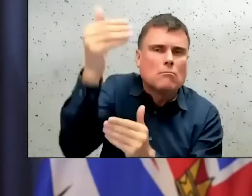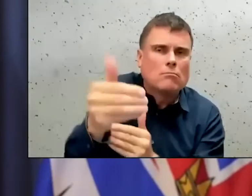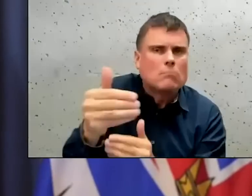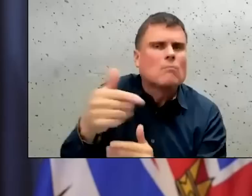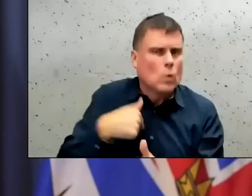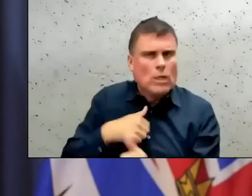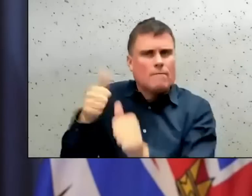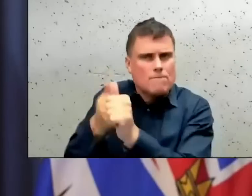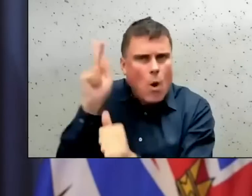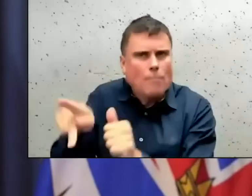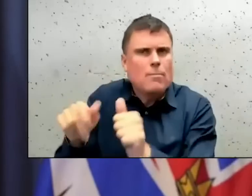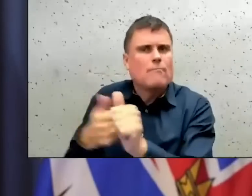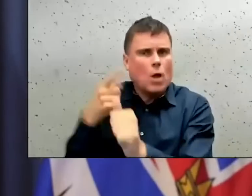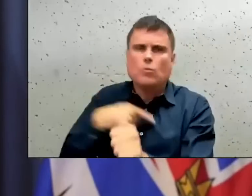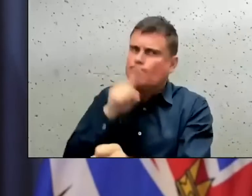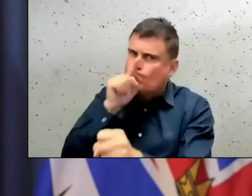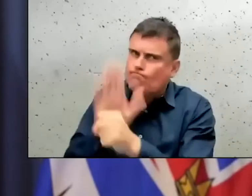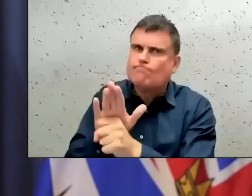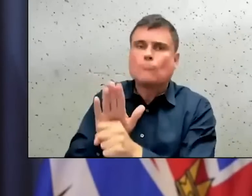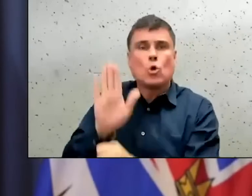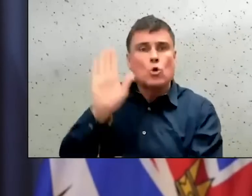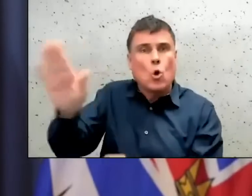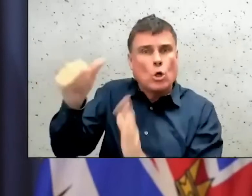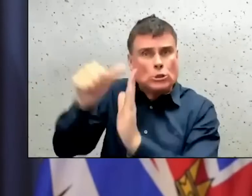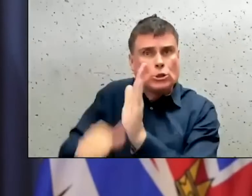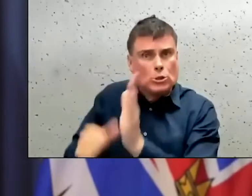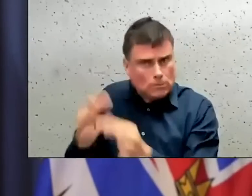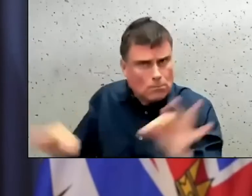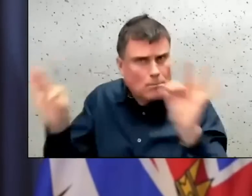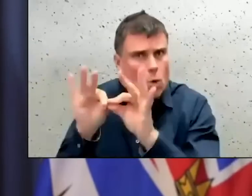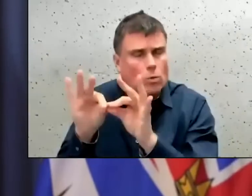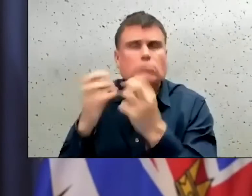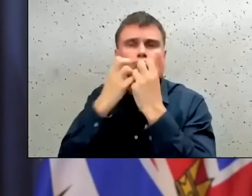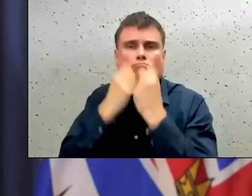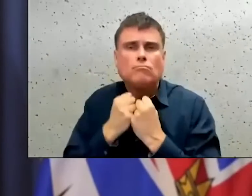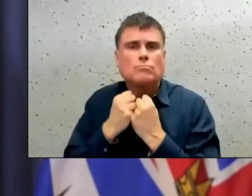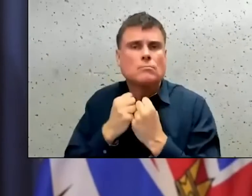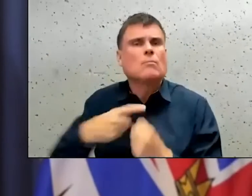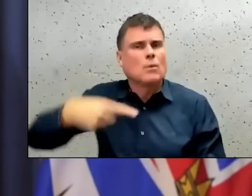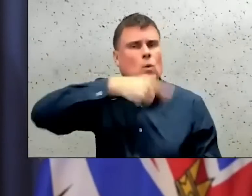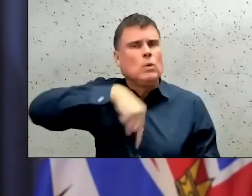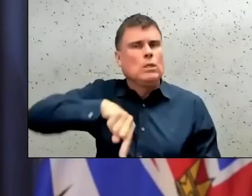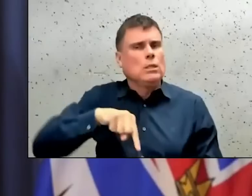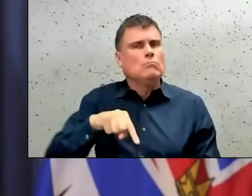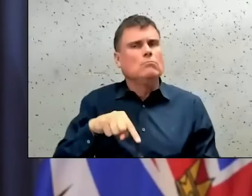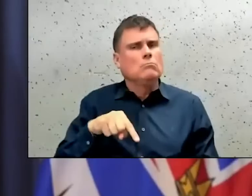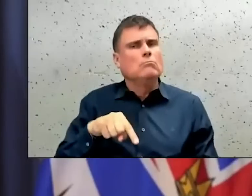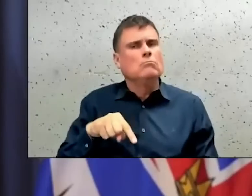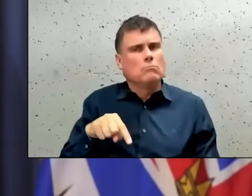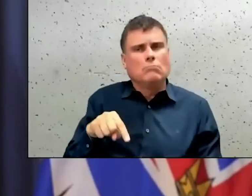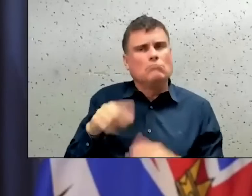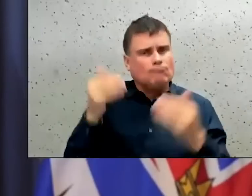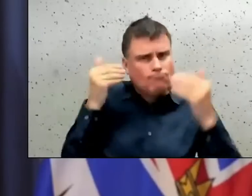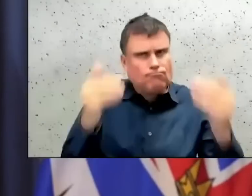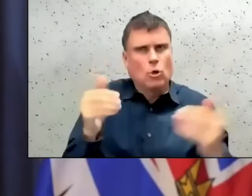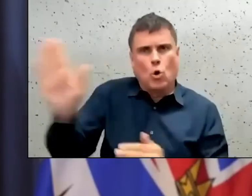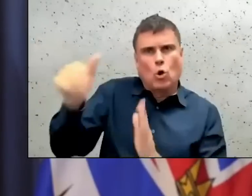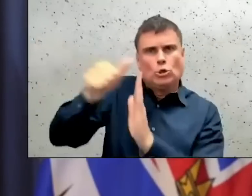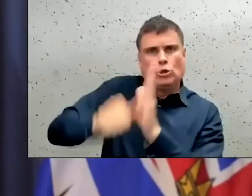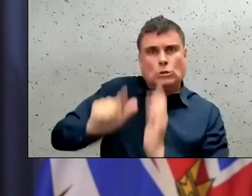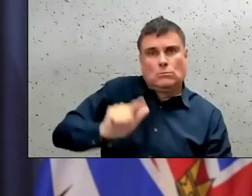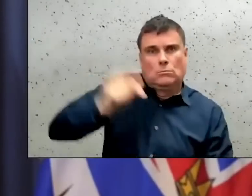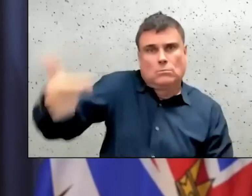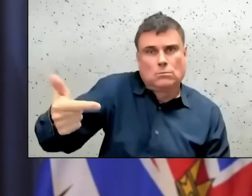fulfilled. Your surgery is important, and we will get you your surgery. The news from Interior Health that it has started to